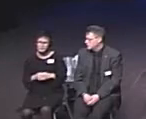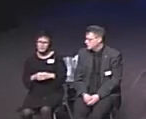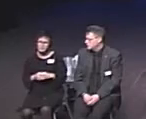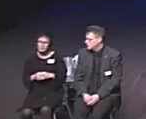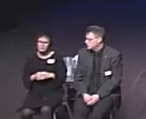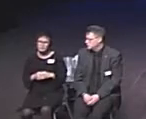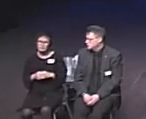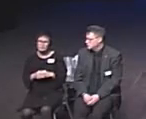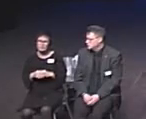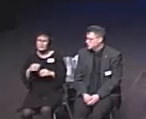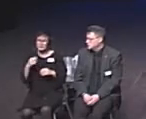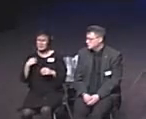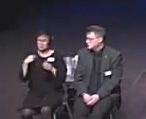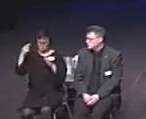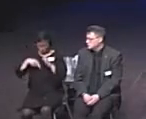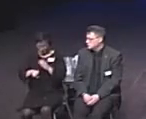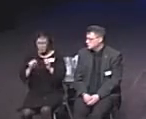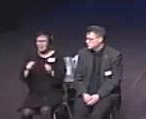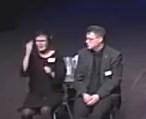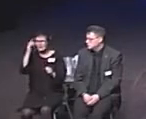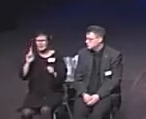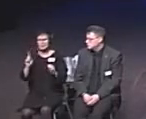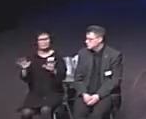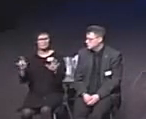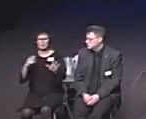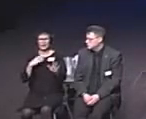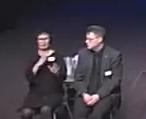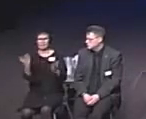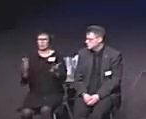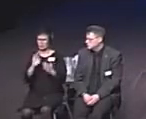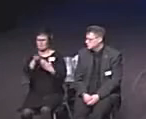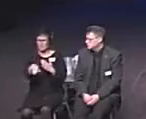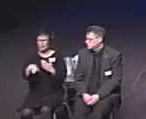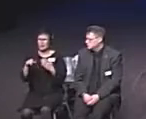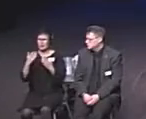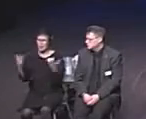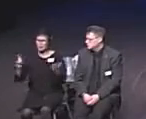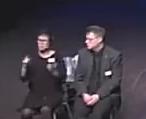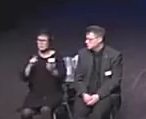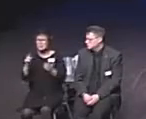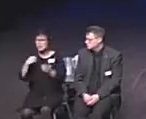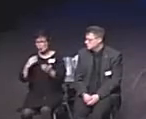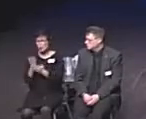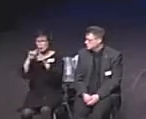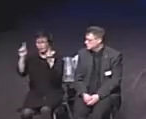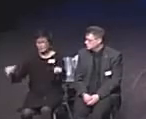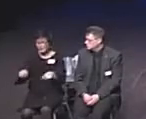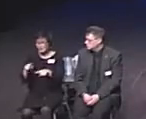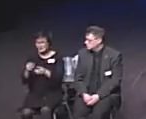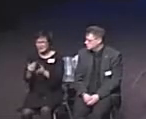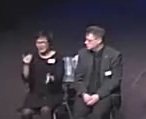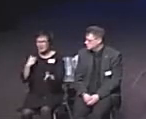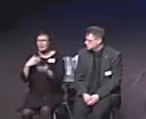To enter it, you also need to know where to go and how you proceed in the exhibition. We have maps that's